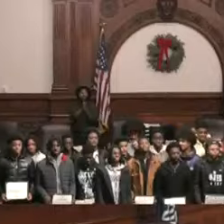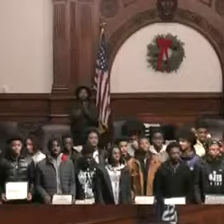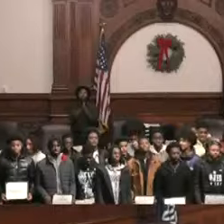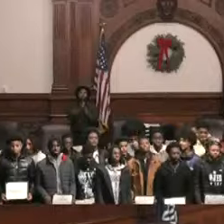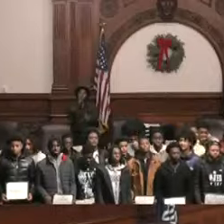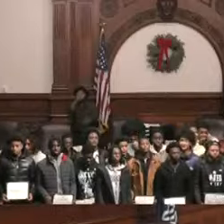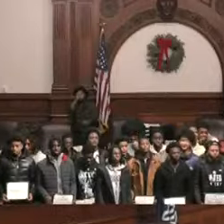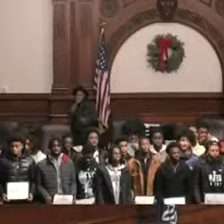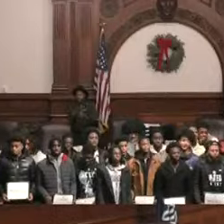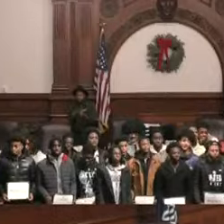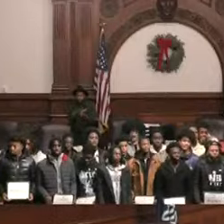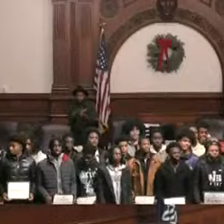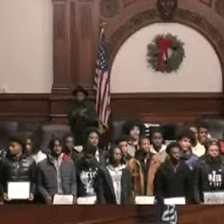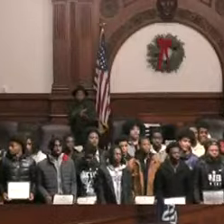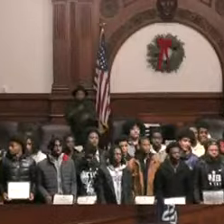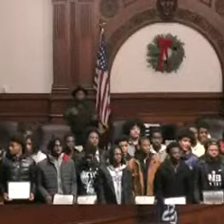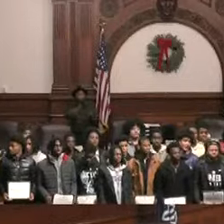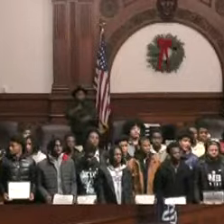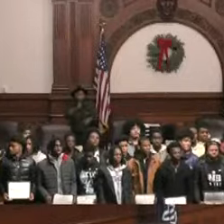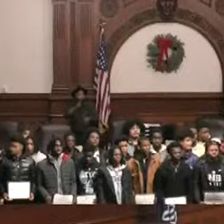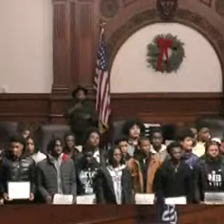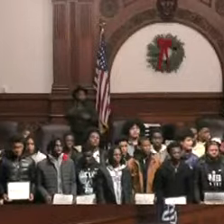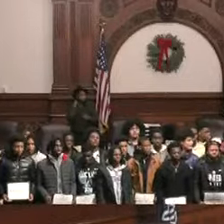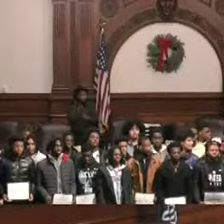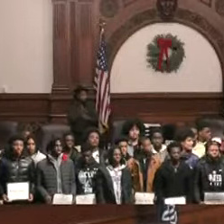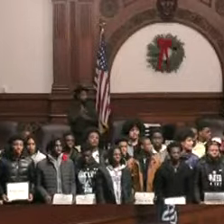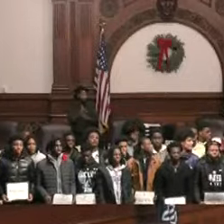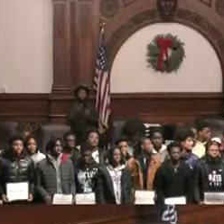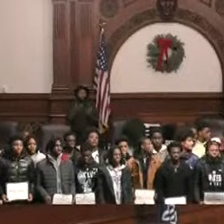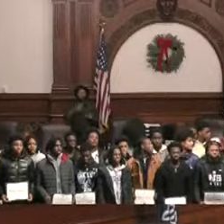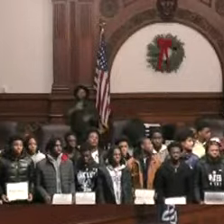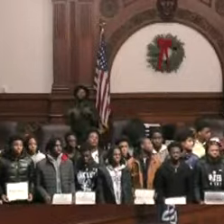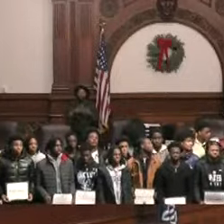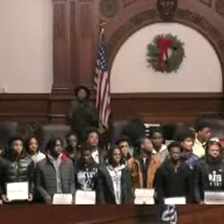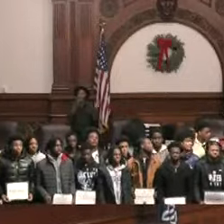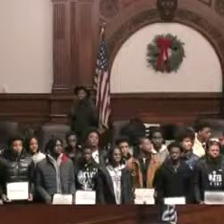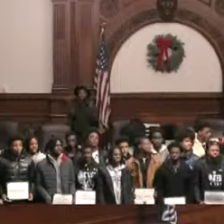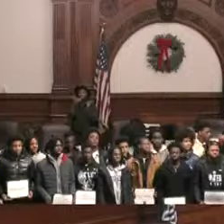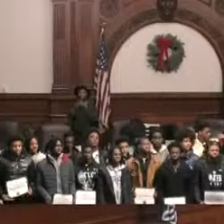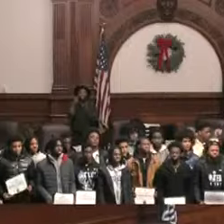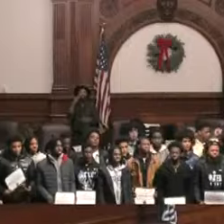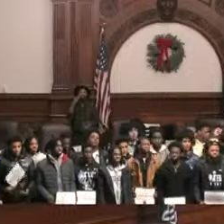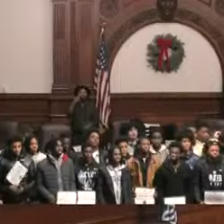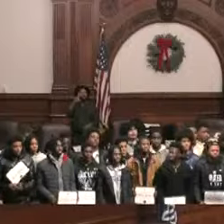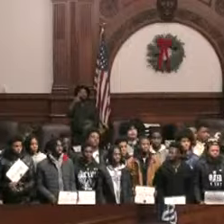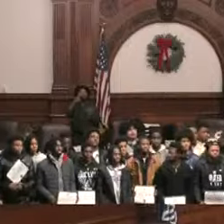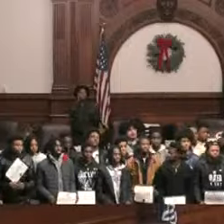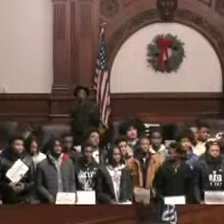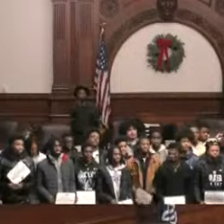determination. You are true champions. So let's all give it up again for Monroe.